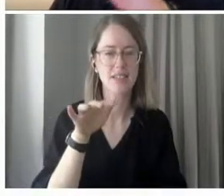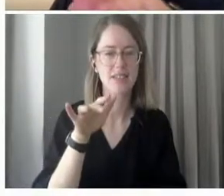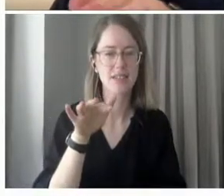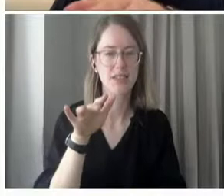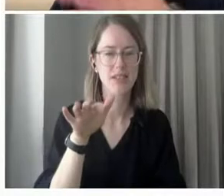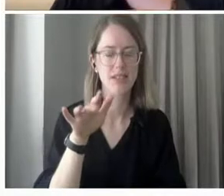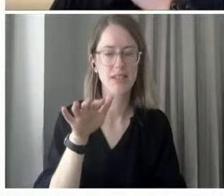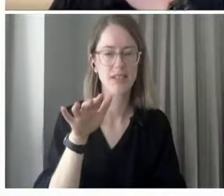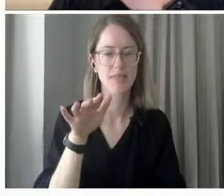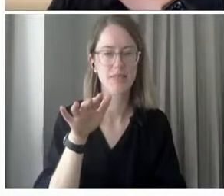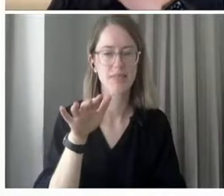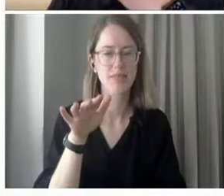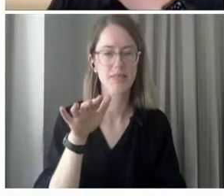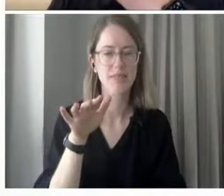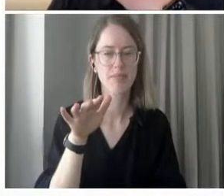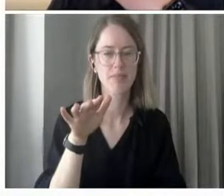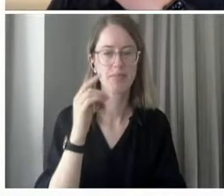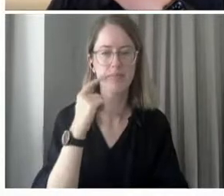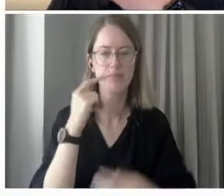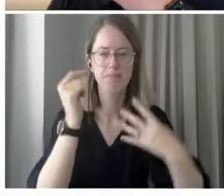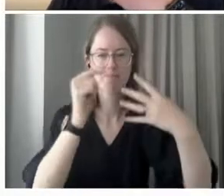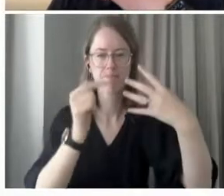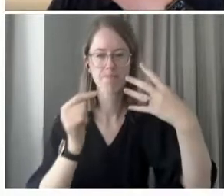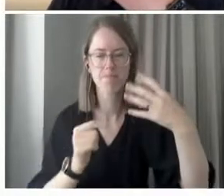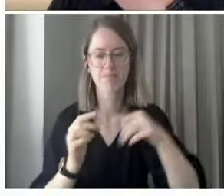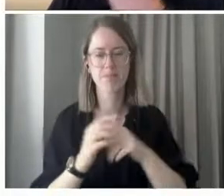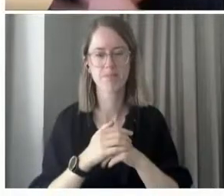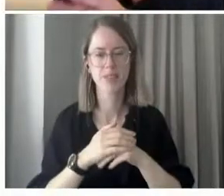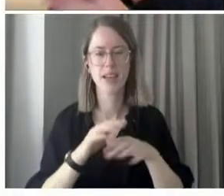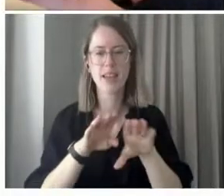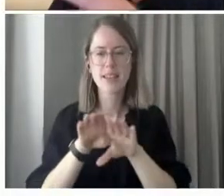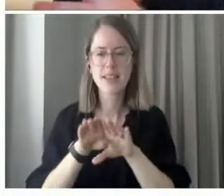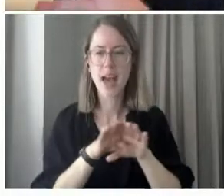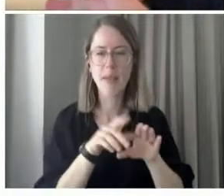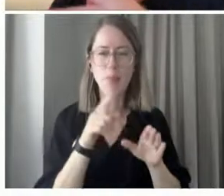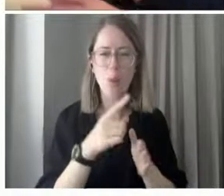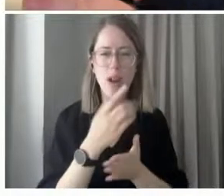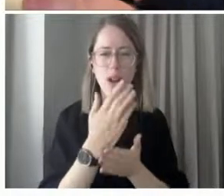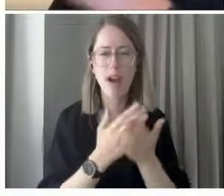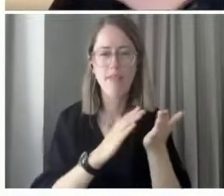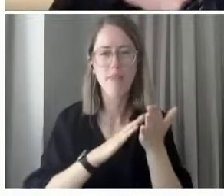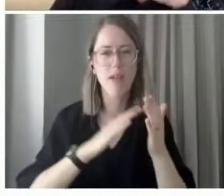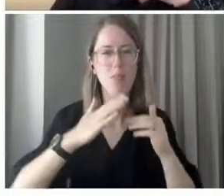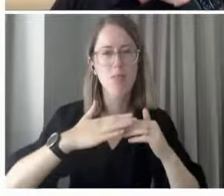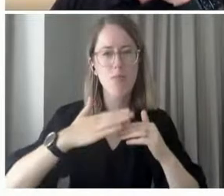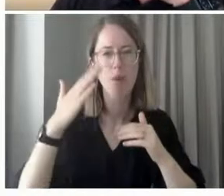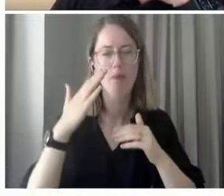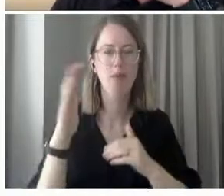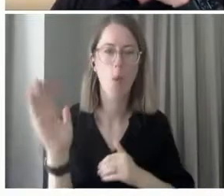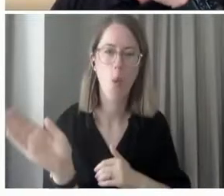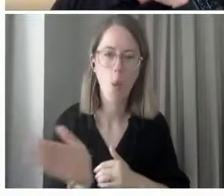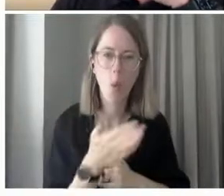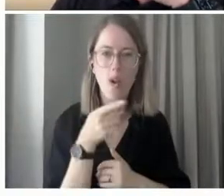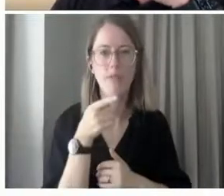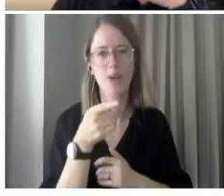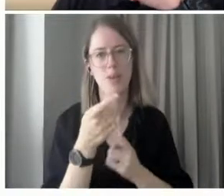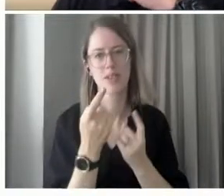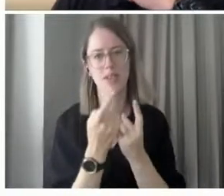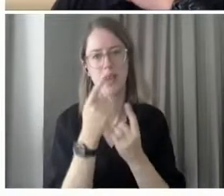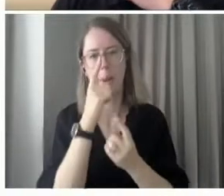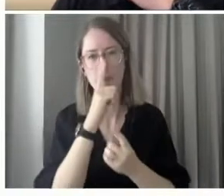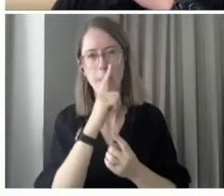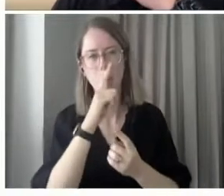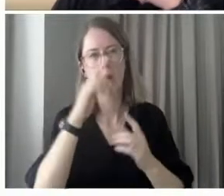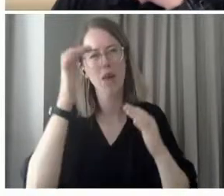Pacific Arts Market. But look at these. It's pretty much the same thing. It's like 1.5 million plus for all of these things. And these are people who are